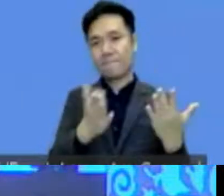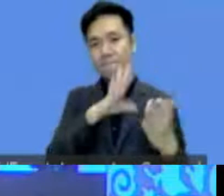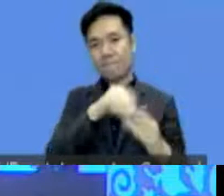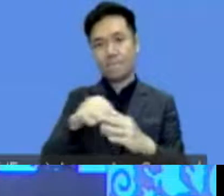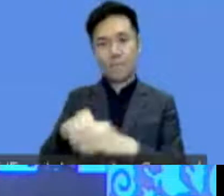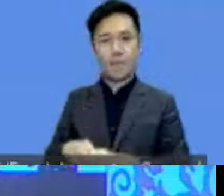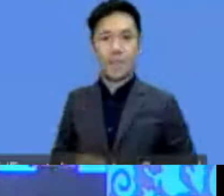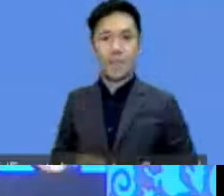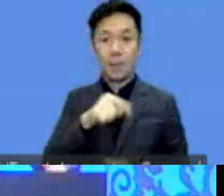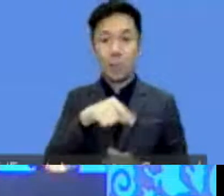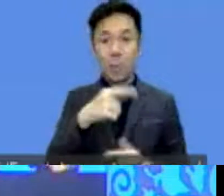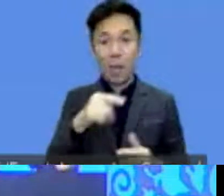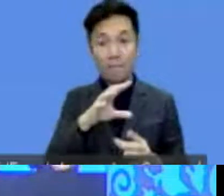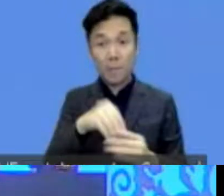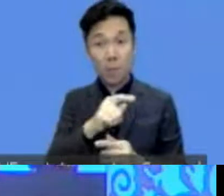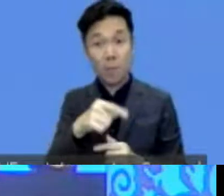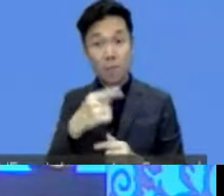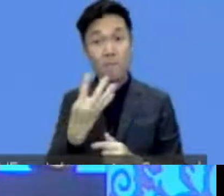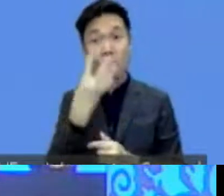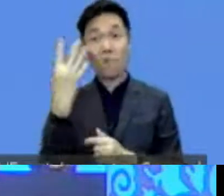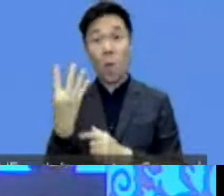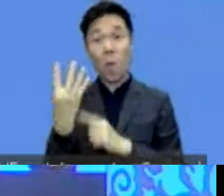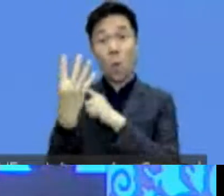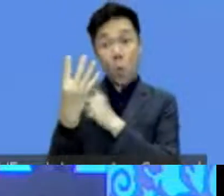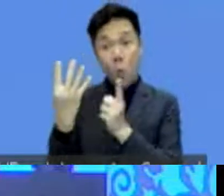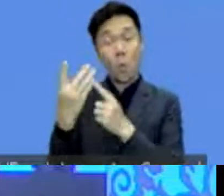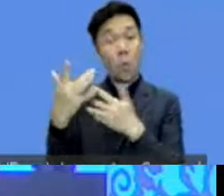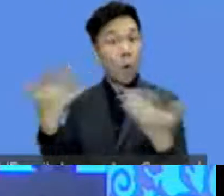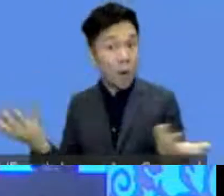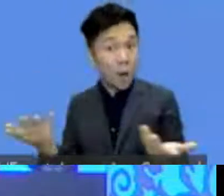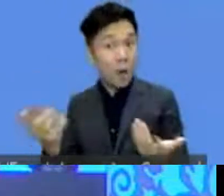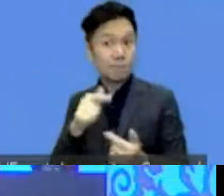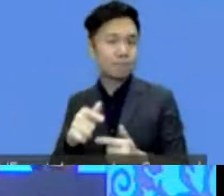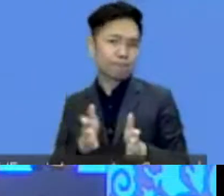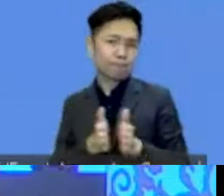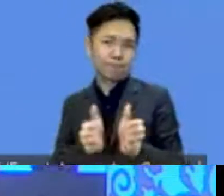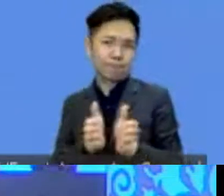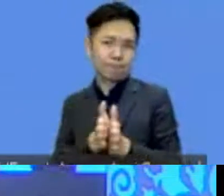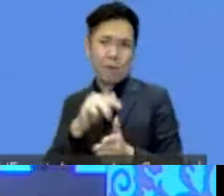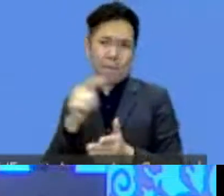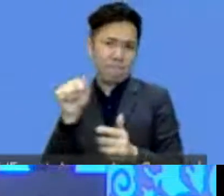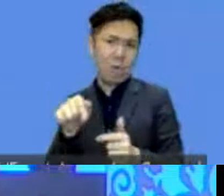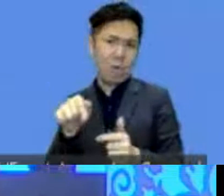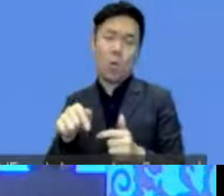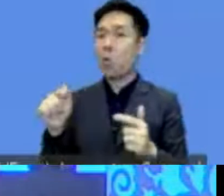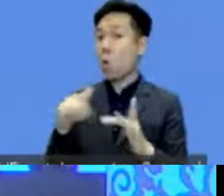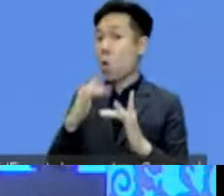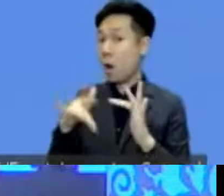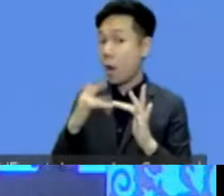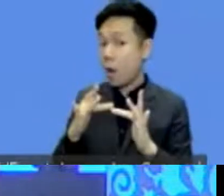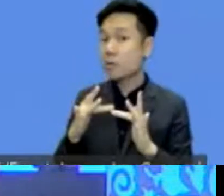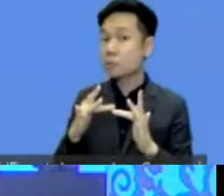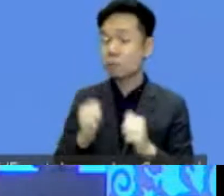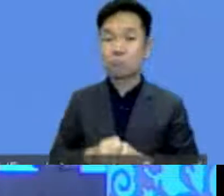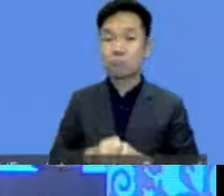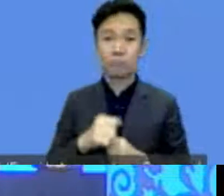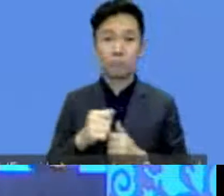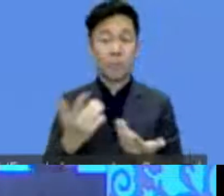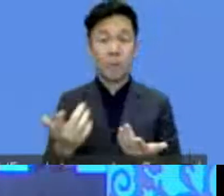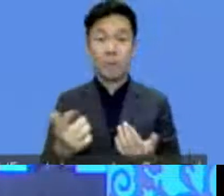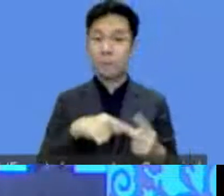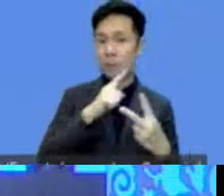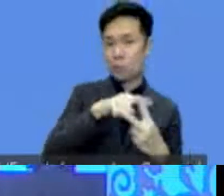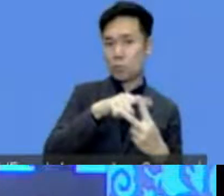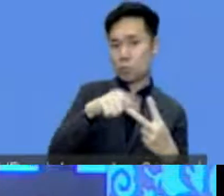day for planning and 4 days were taken up providing online activities to 2-year